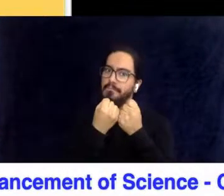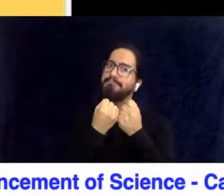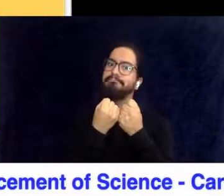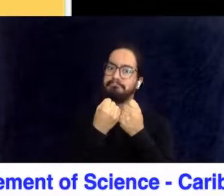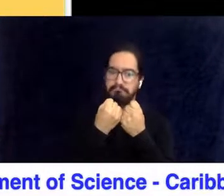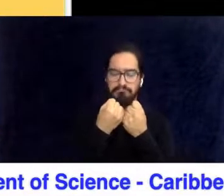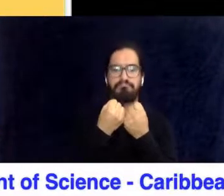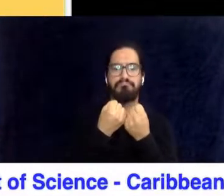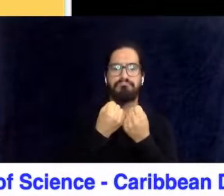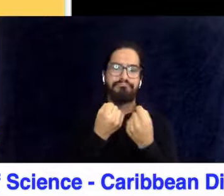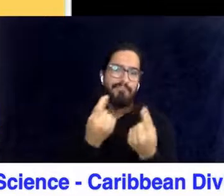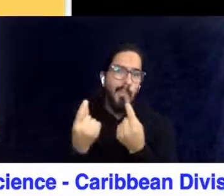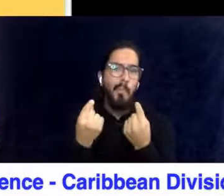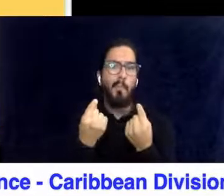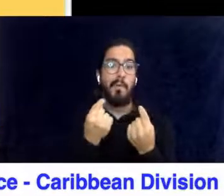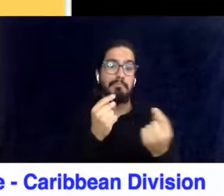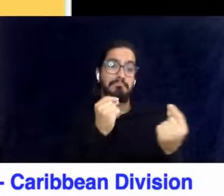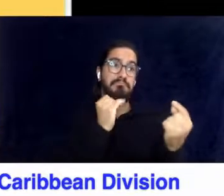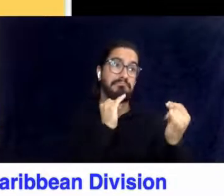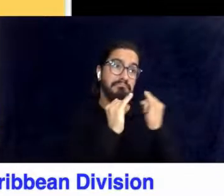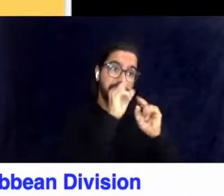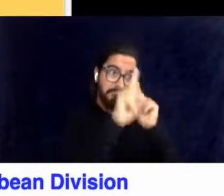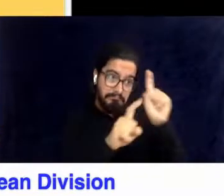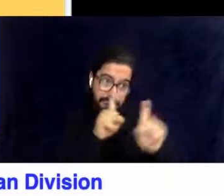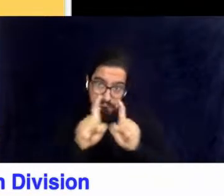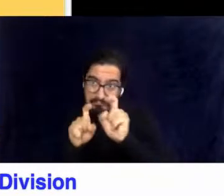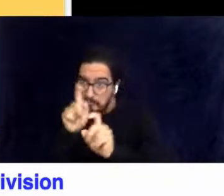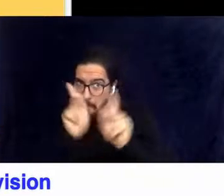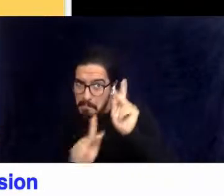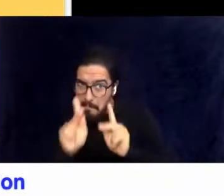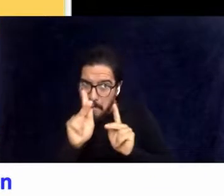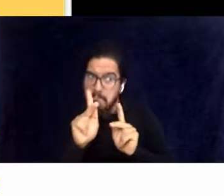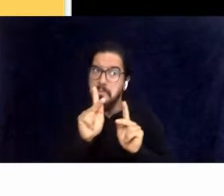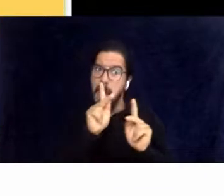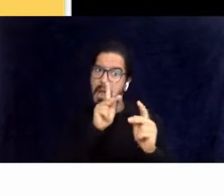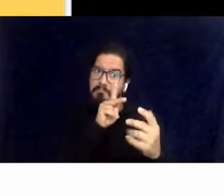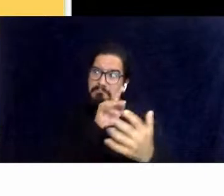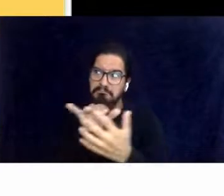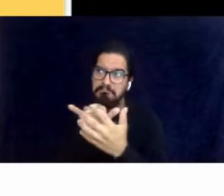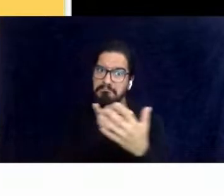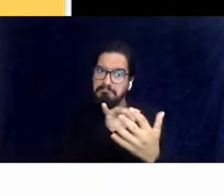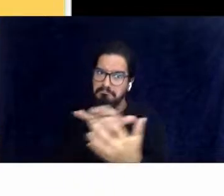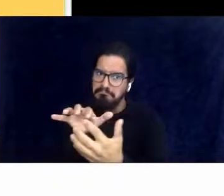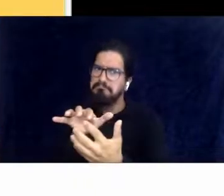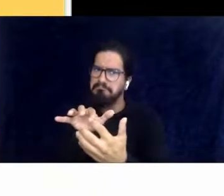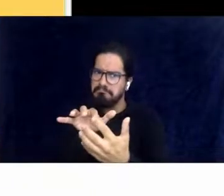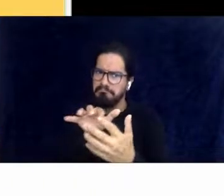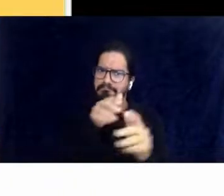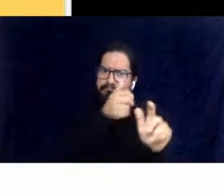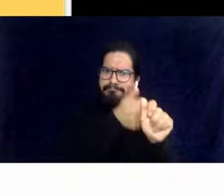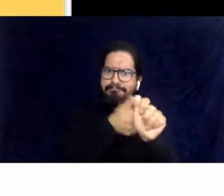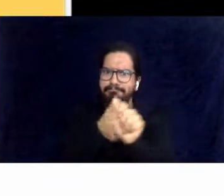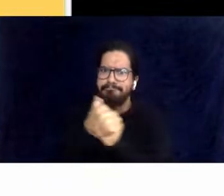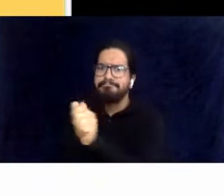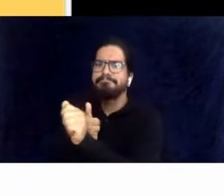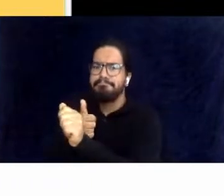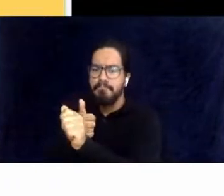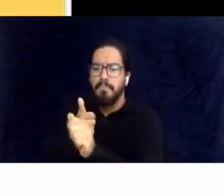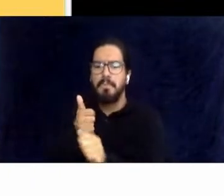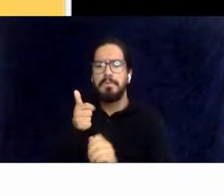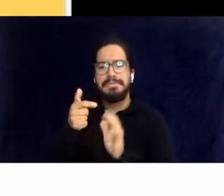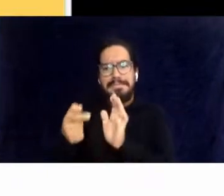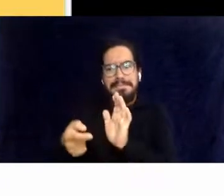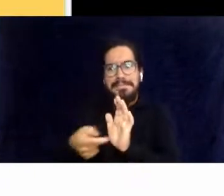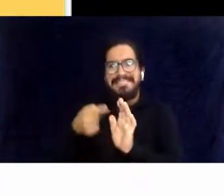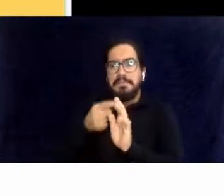people and do ethnography. And so it's been really disconcerting when people are contagious, people are the site